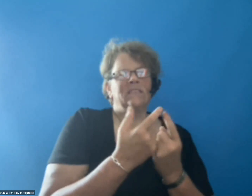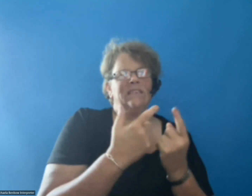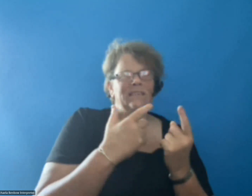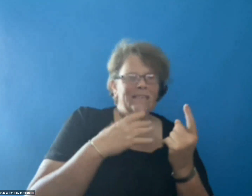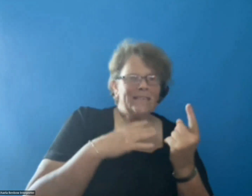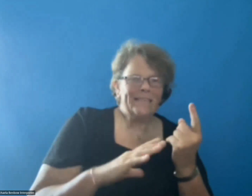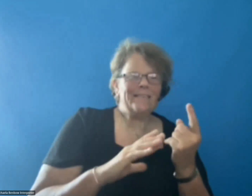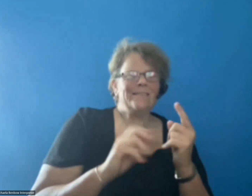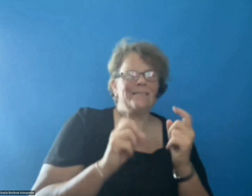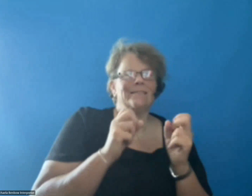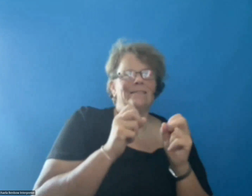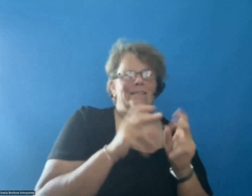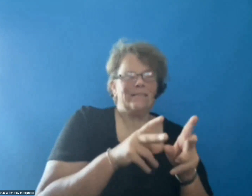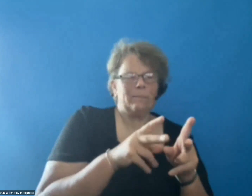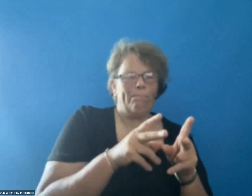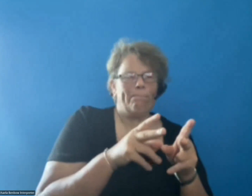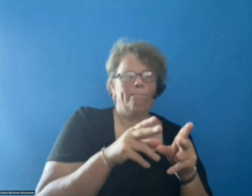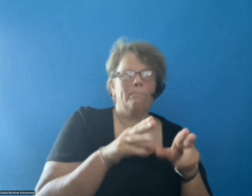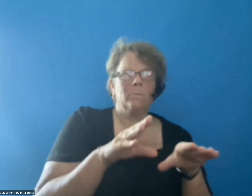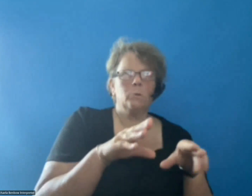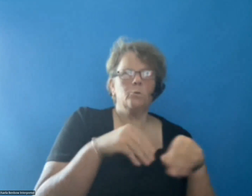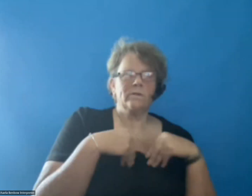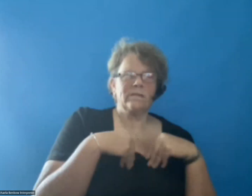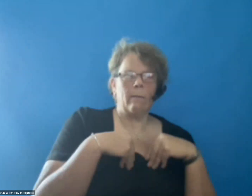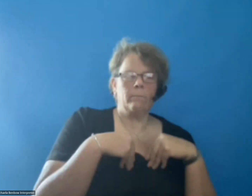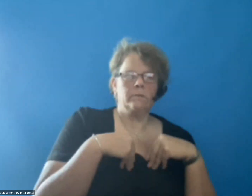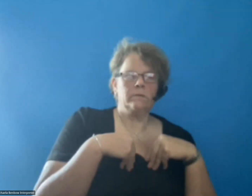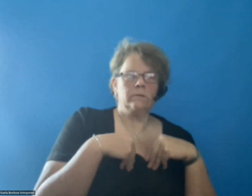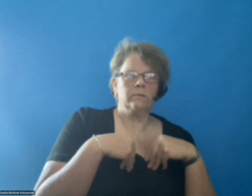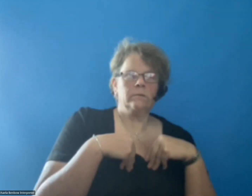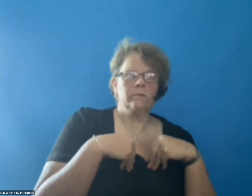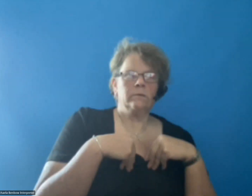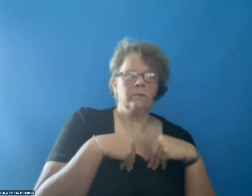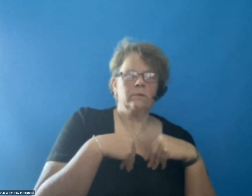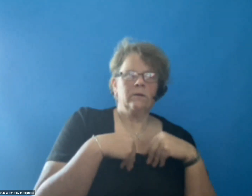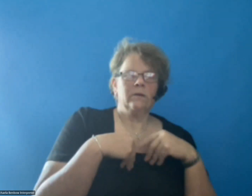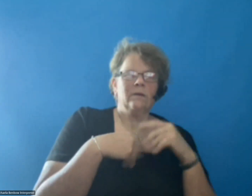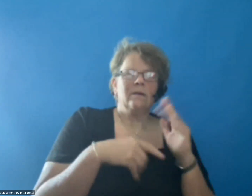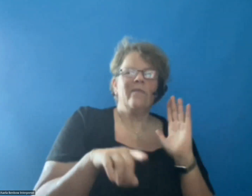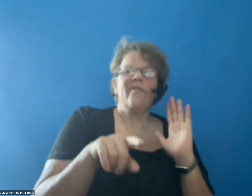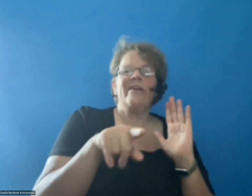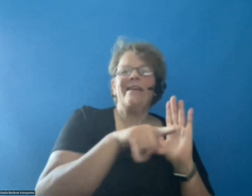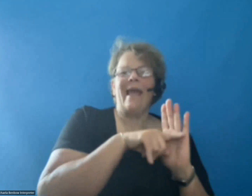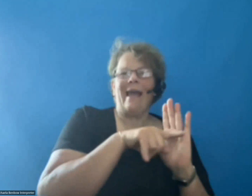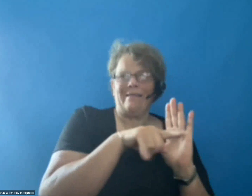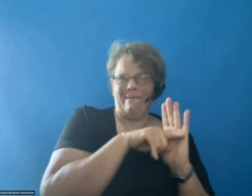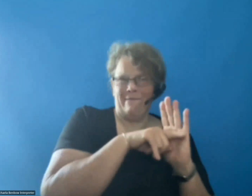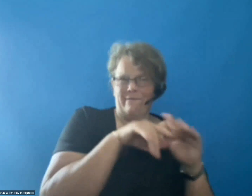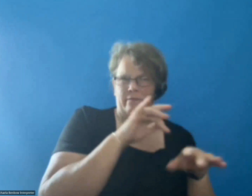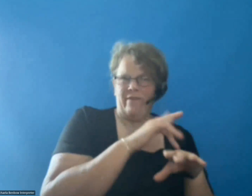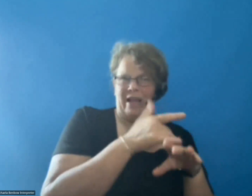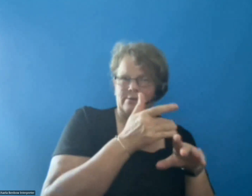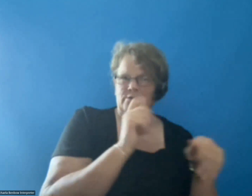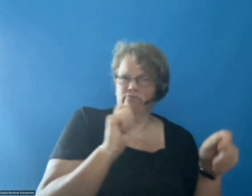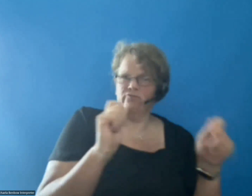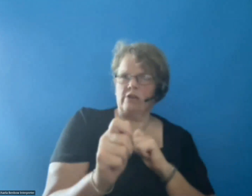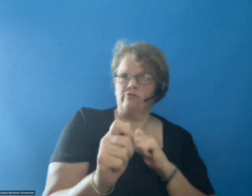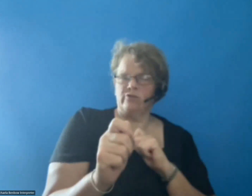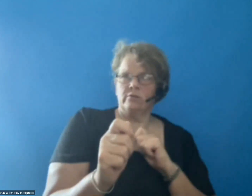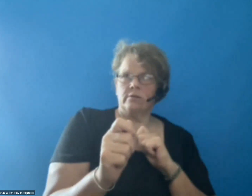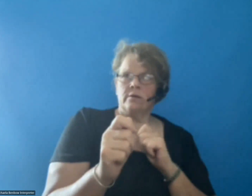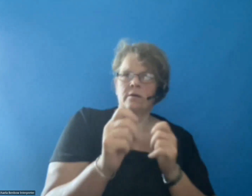the health system, to accept short-term, potentially negative impacts about moving to that change, so that actually in the medium to